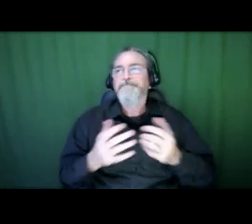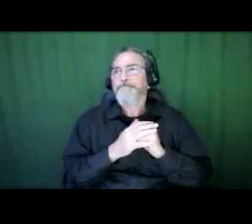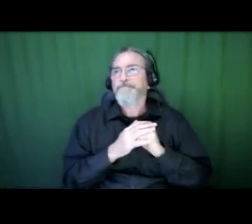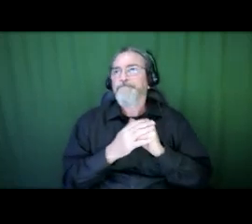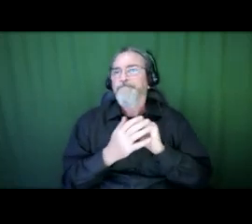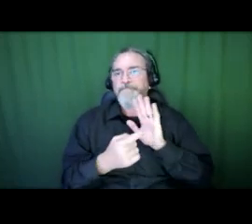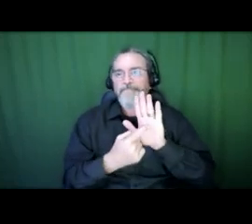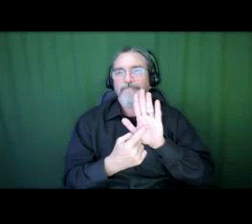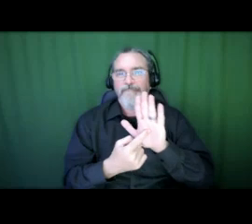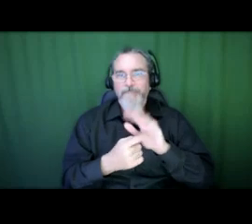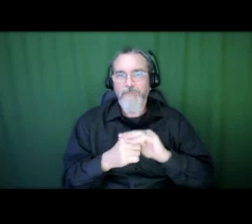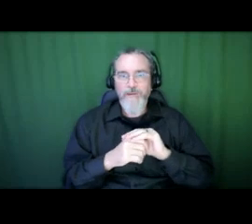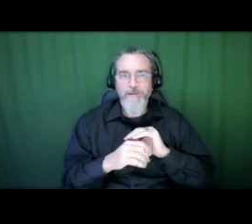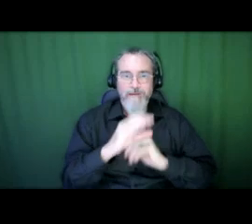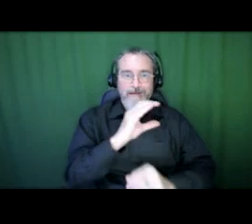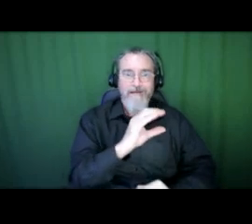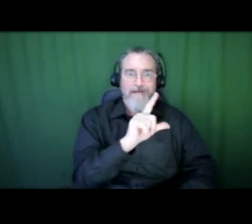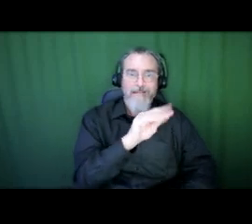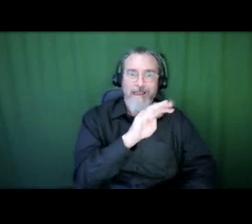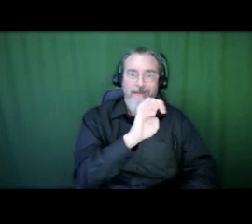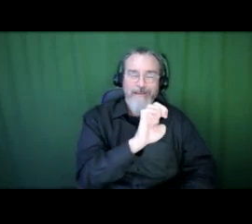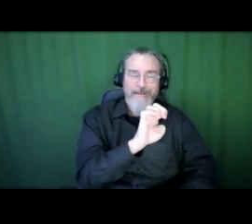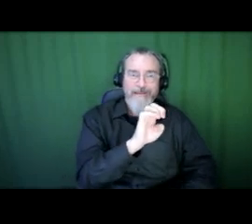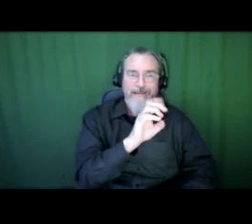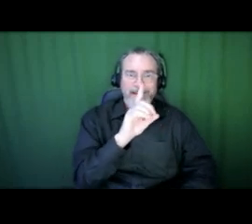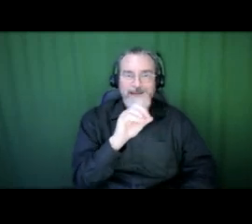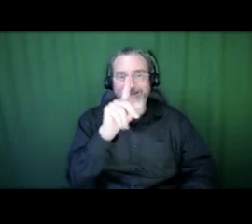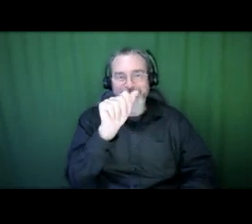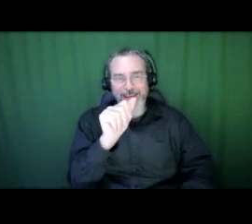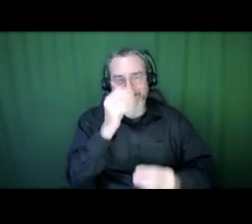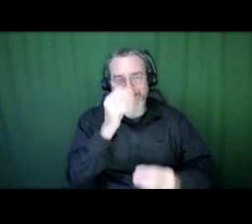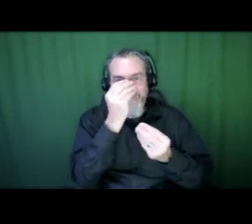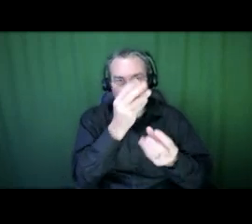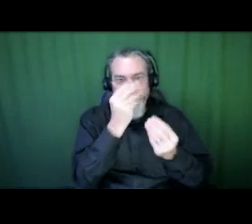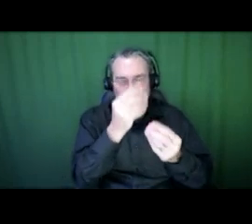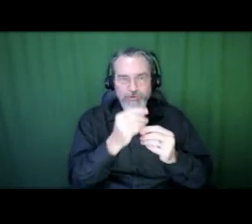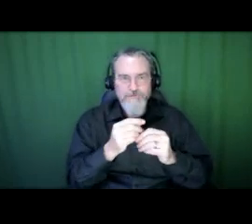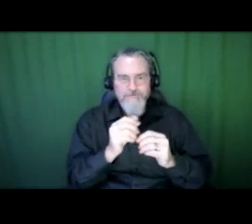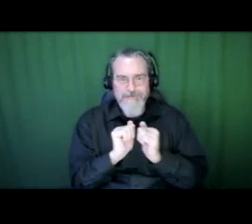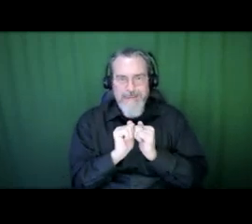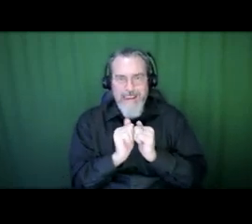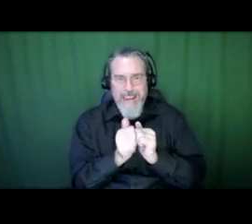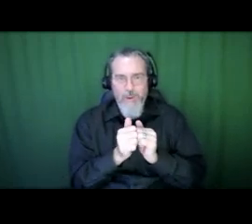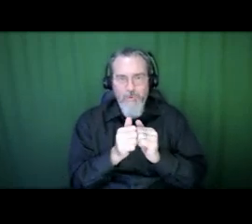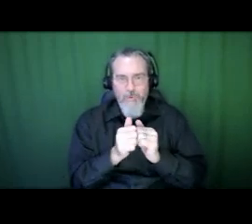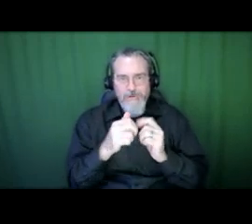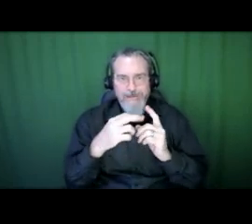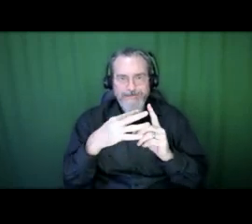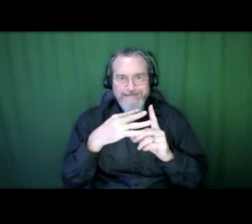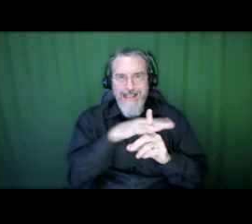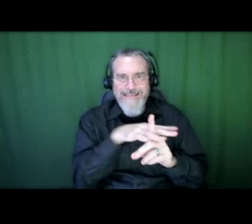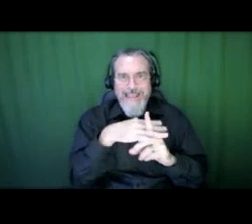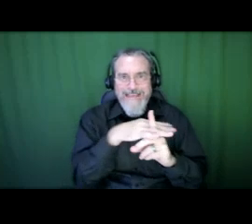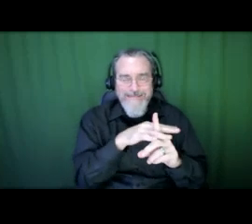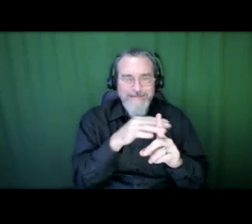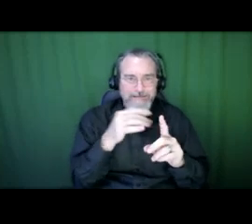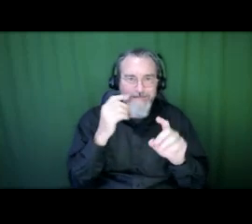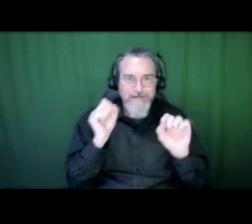data and information in context in order to train the next